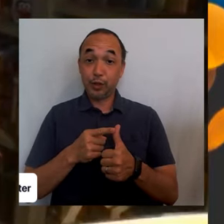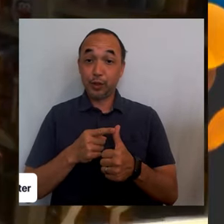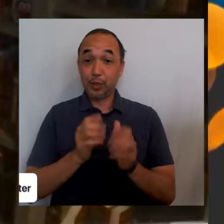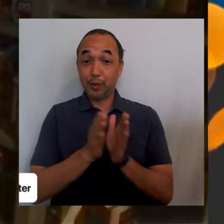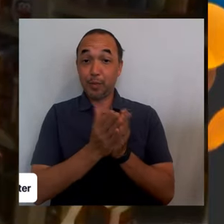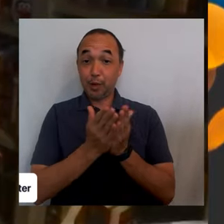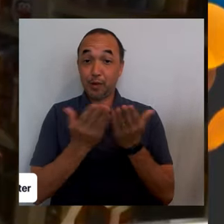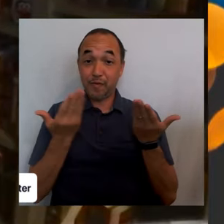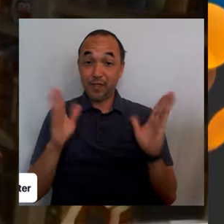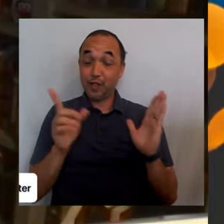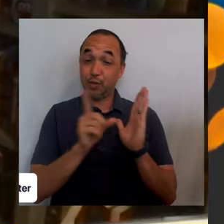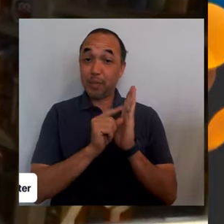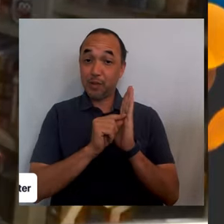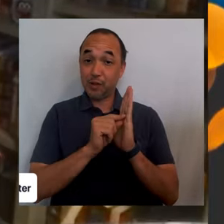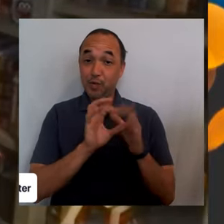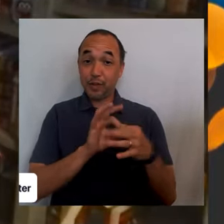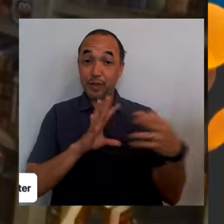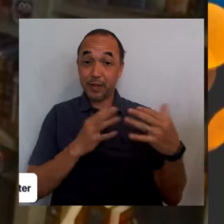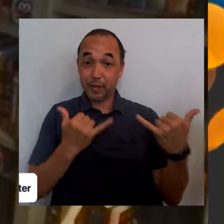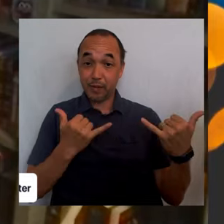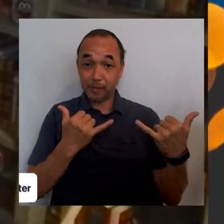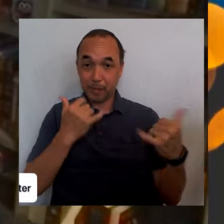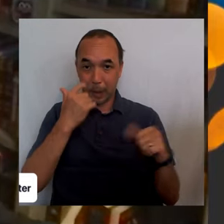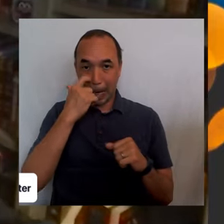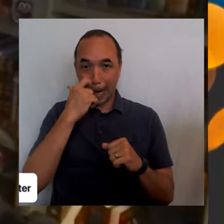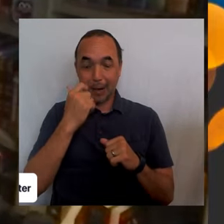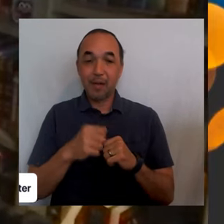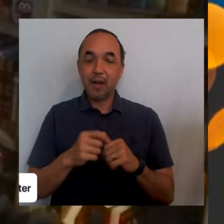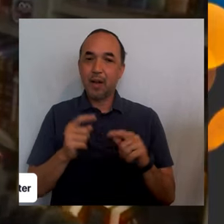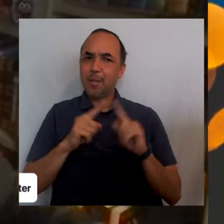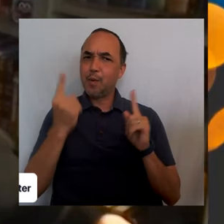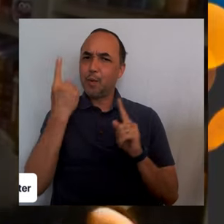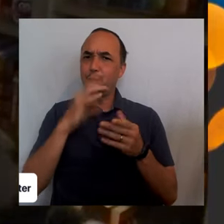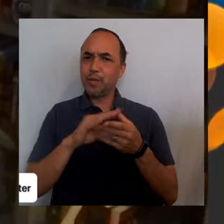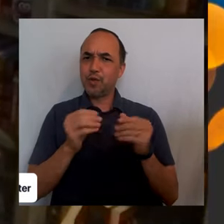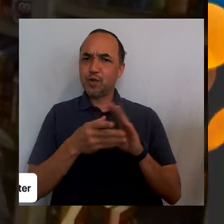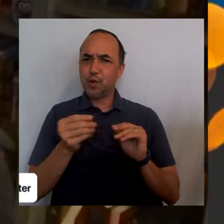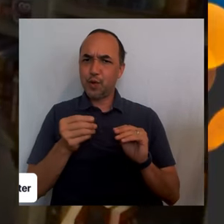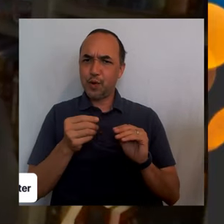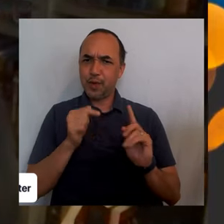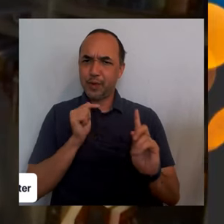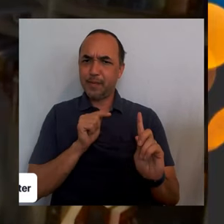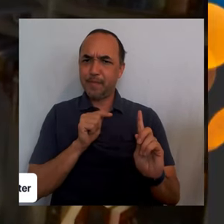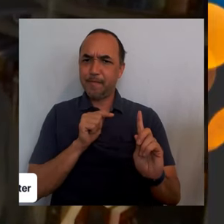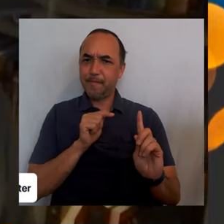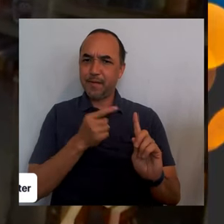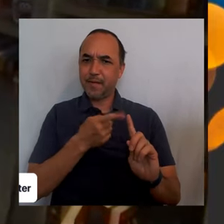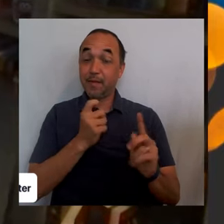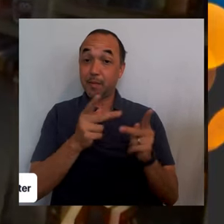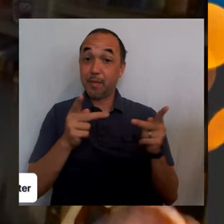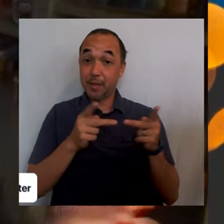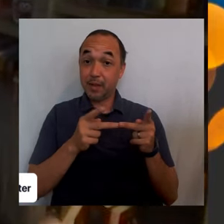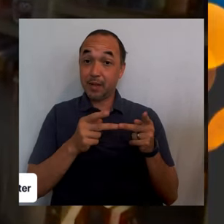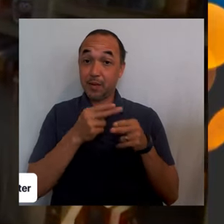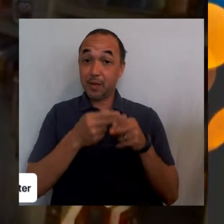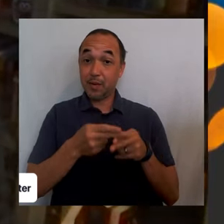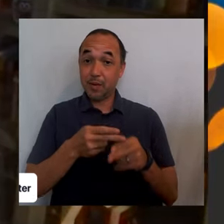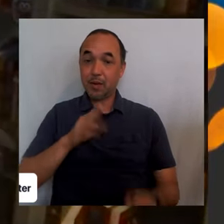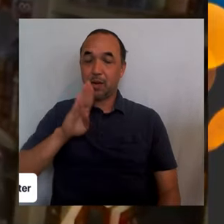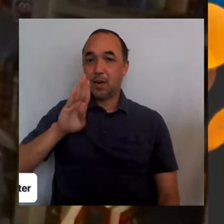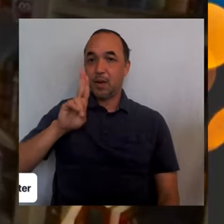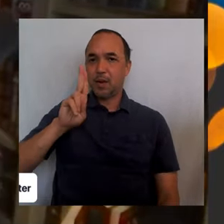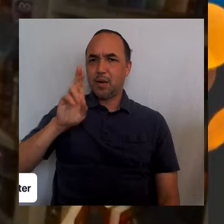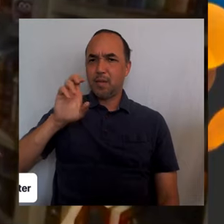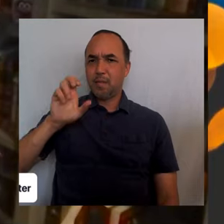out. But there's a story in here from a place called Bucksteep Manor.